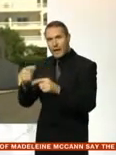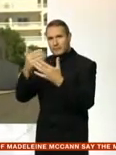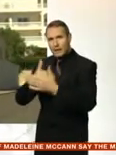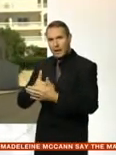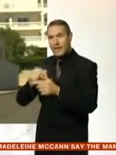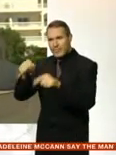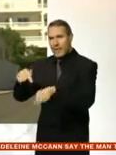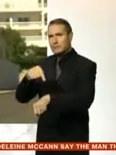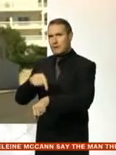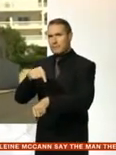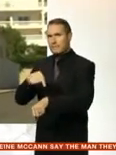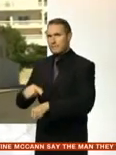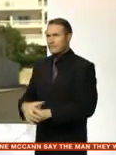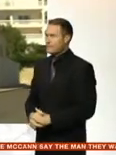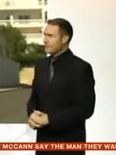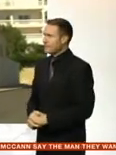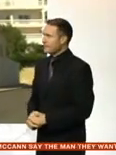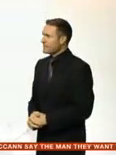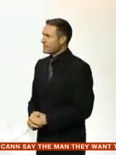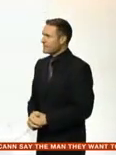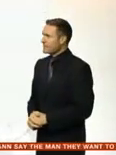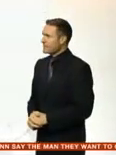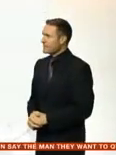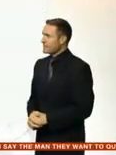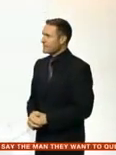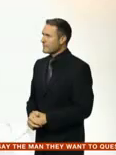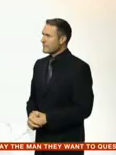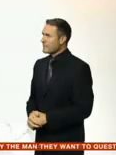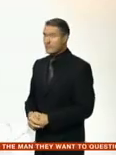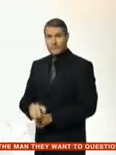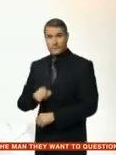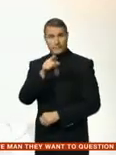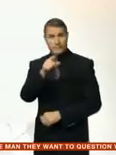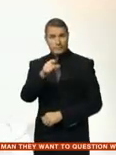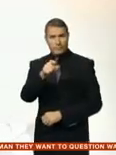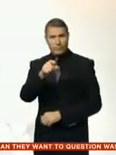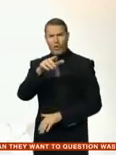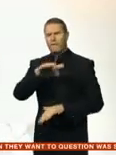a different way. Richard Bulletin, thank you very much. And you can see that appeal